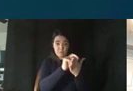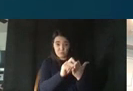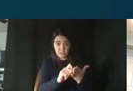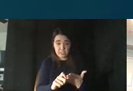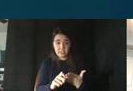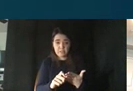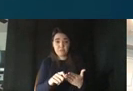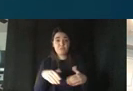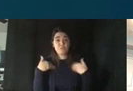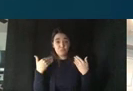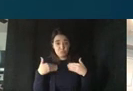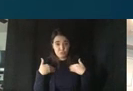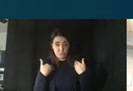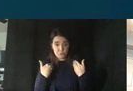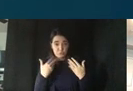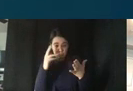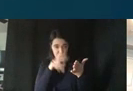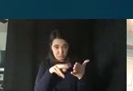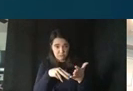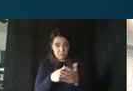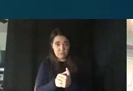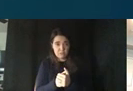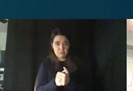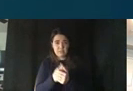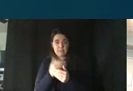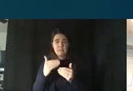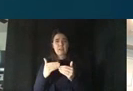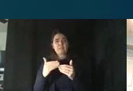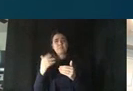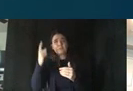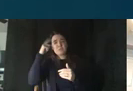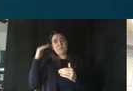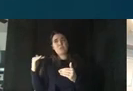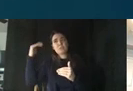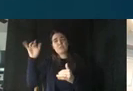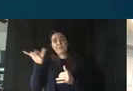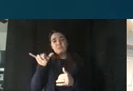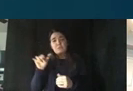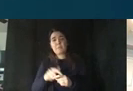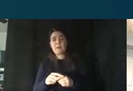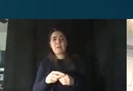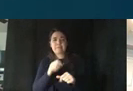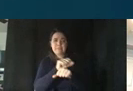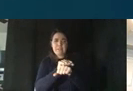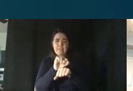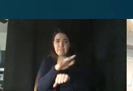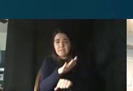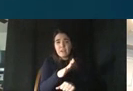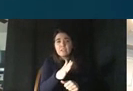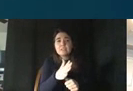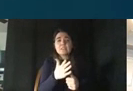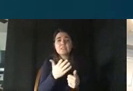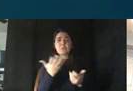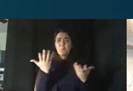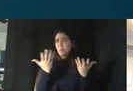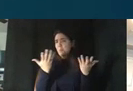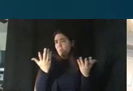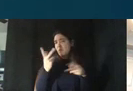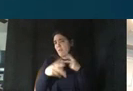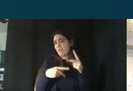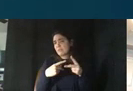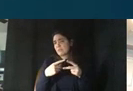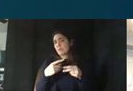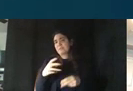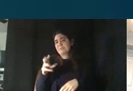Of course, they do extend to adult readers. But what kind of advice would you give to our